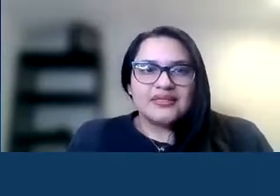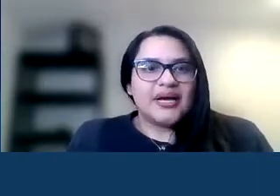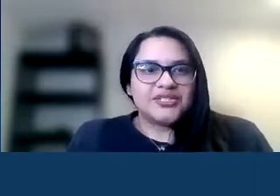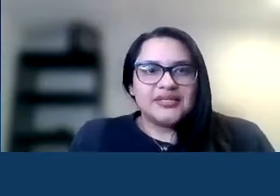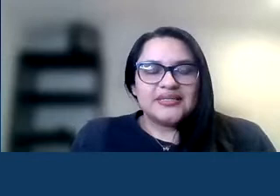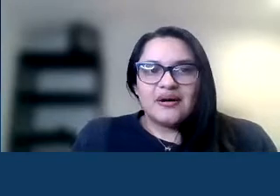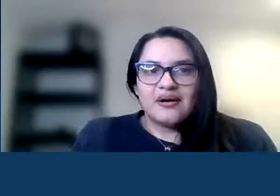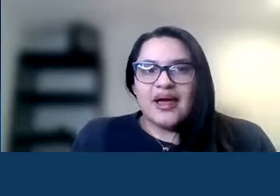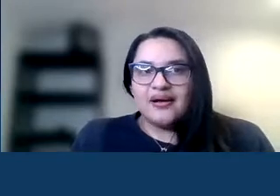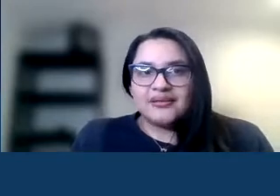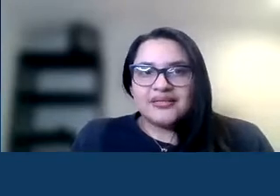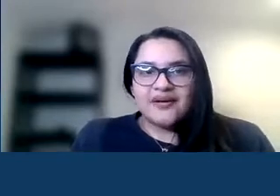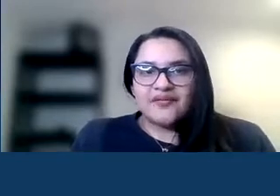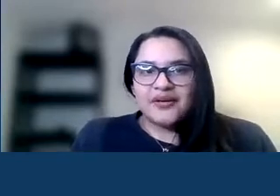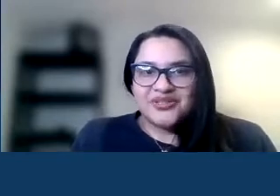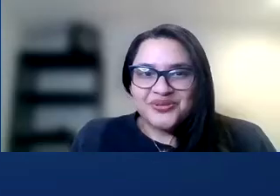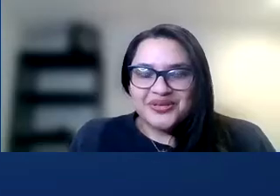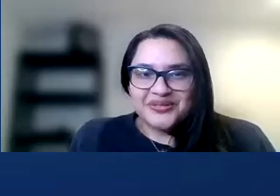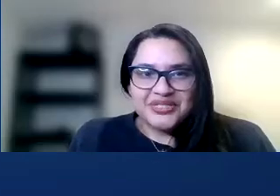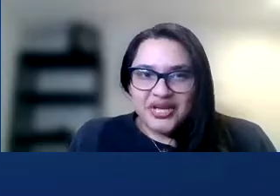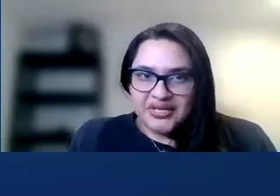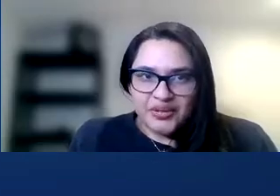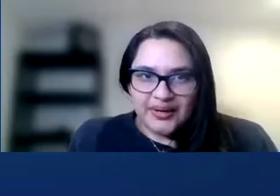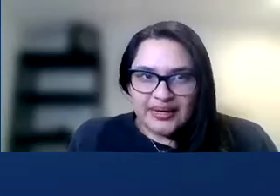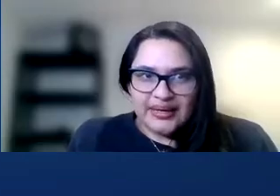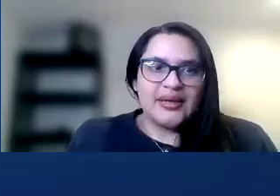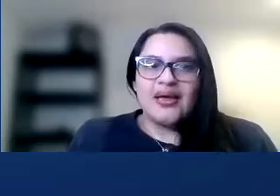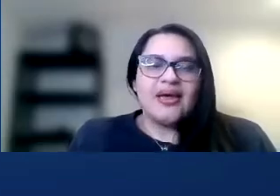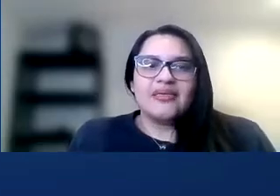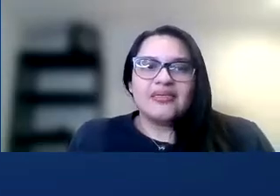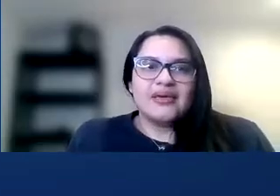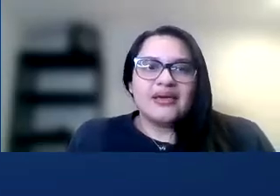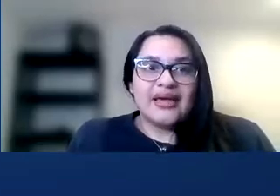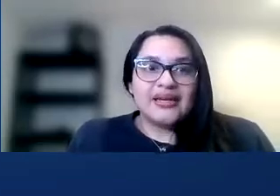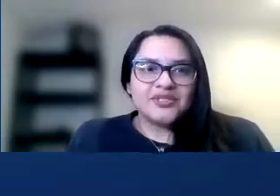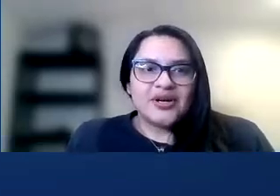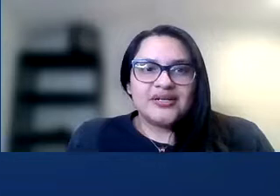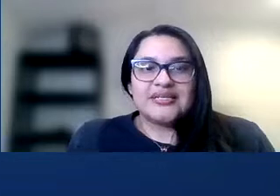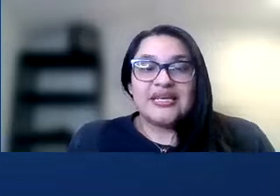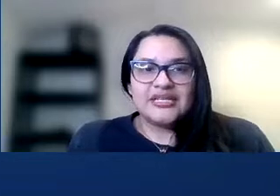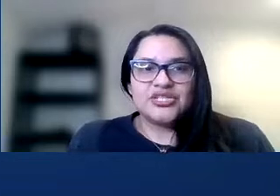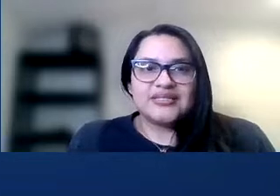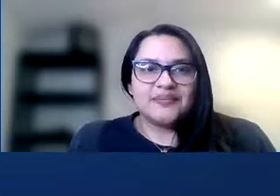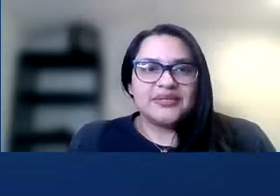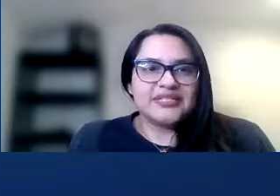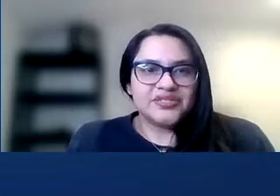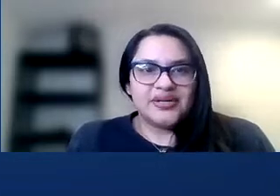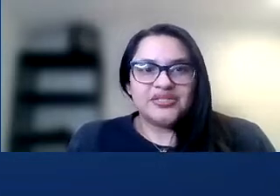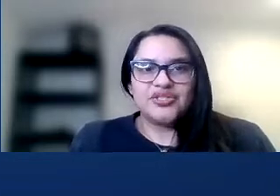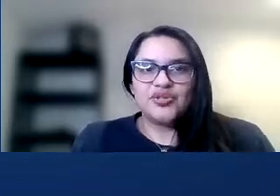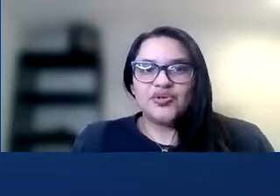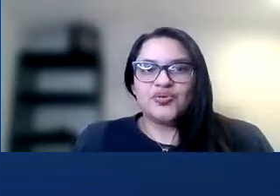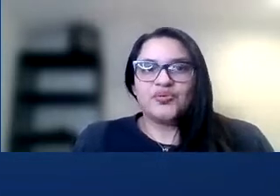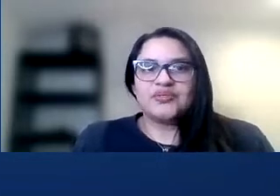These elections are held every 2 years in January. The ADEMs are held in each assembly